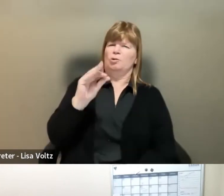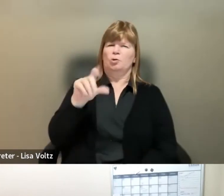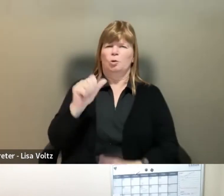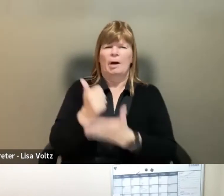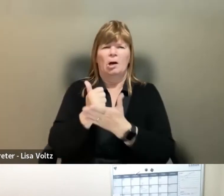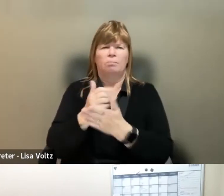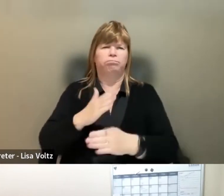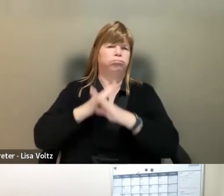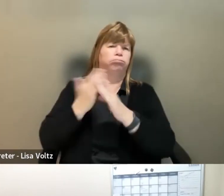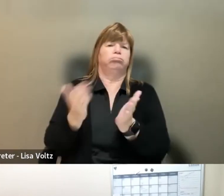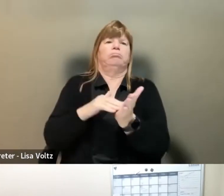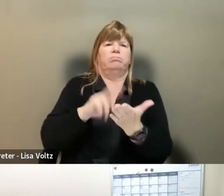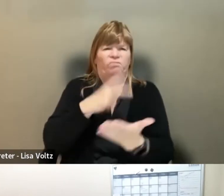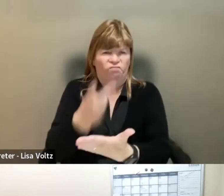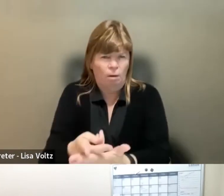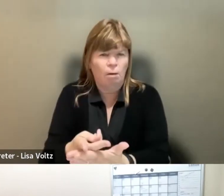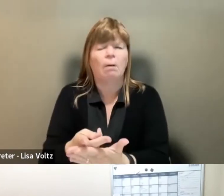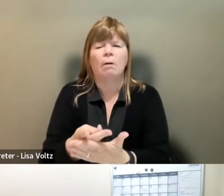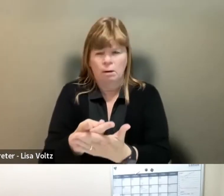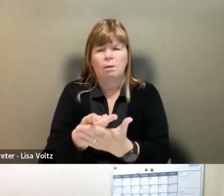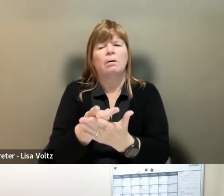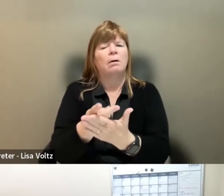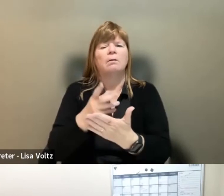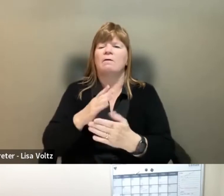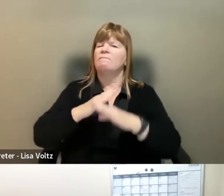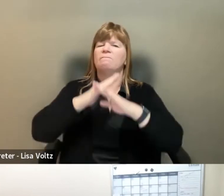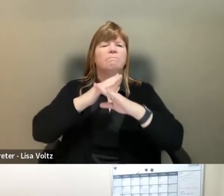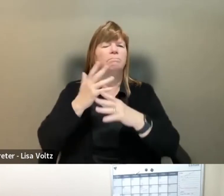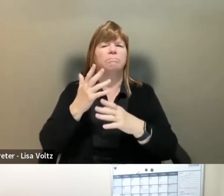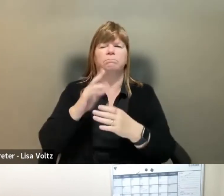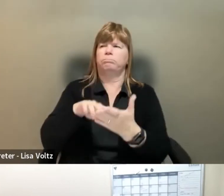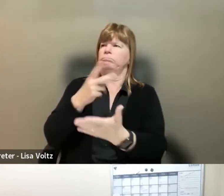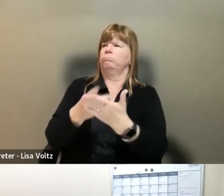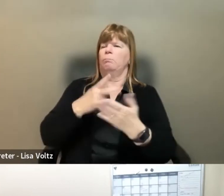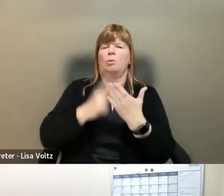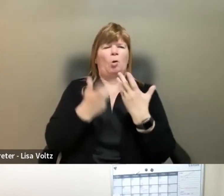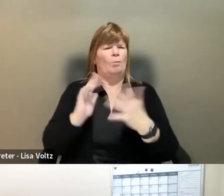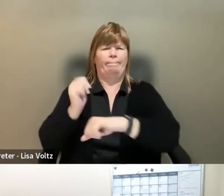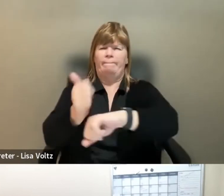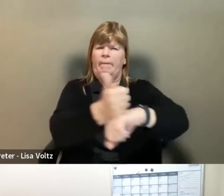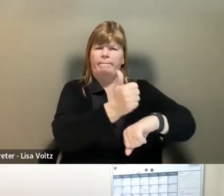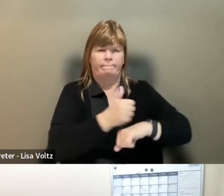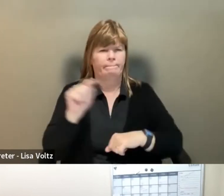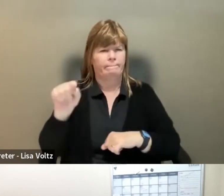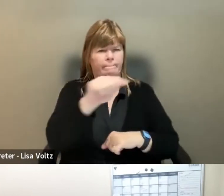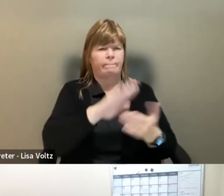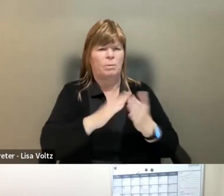future fall, falls prevention programs are already established in many communities. And you can find a program near